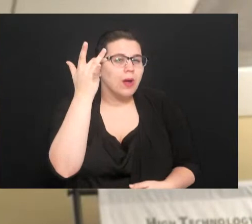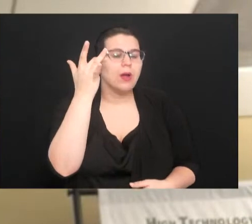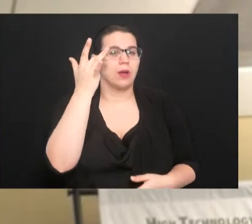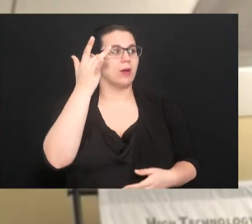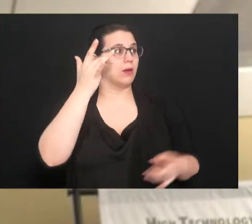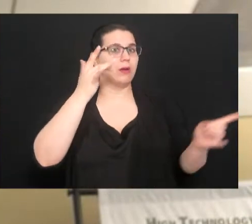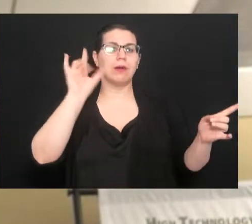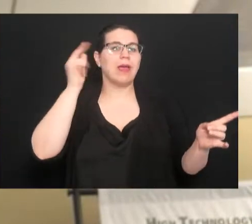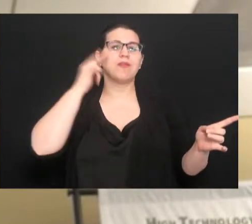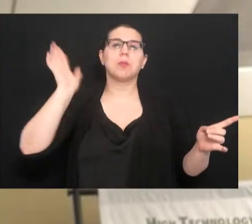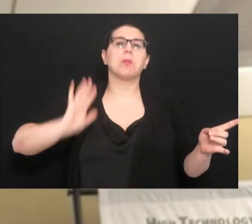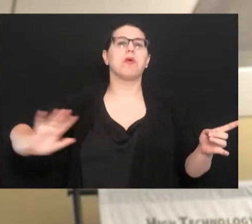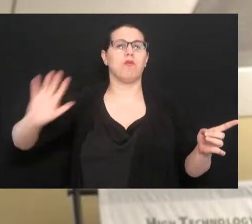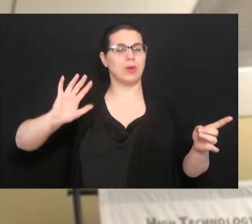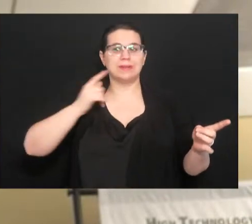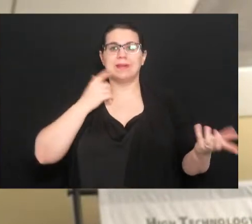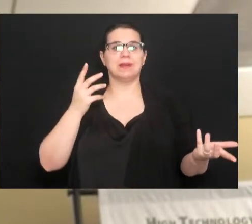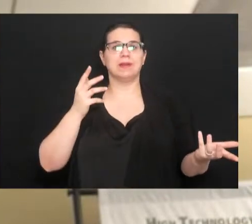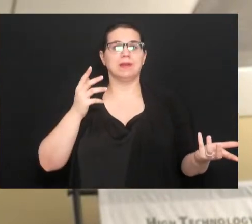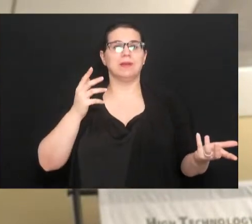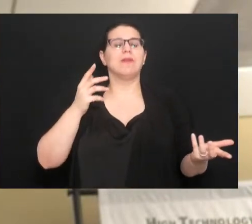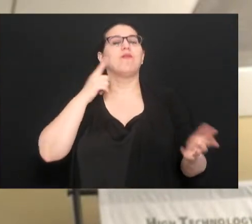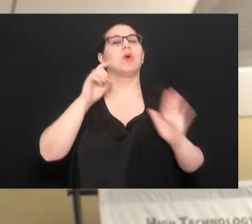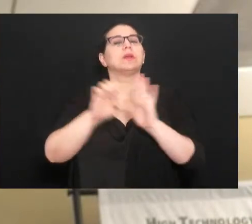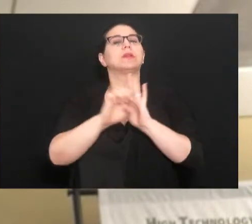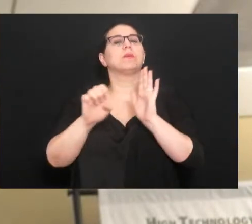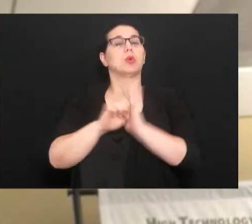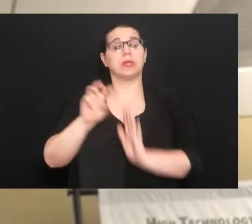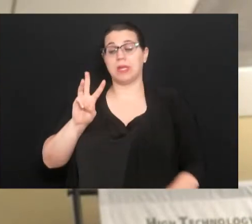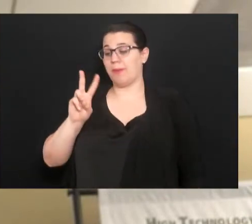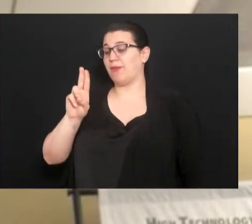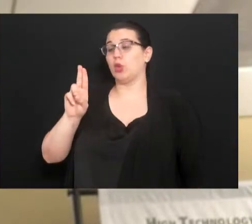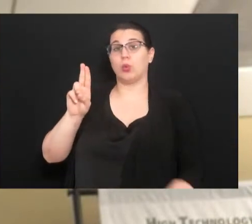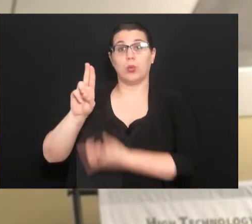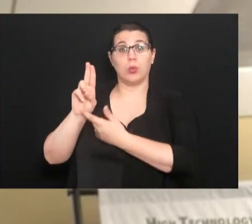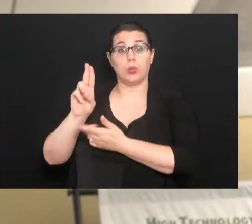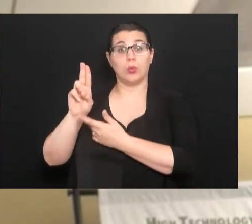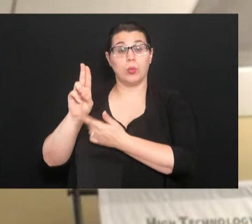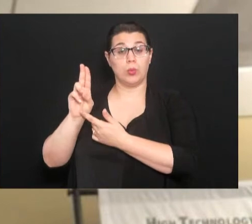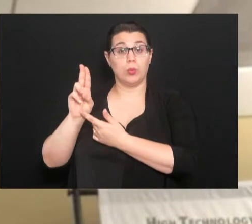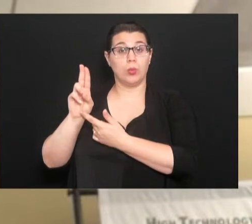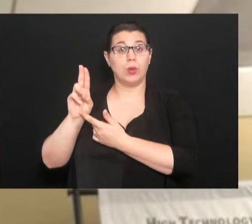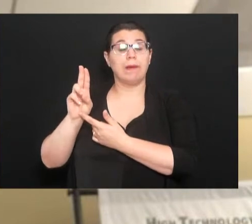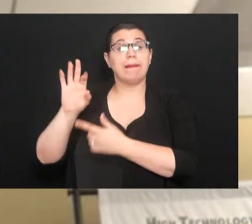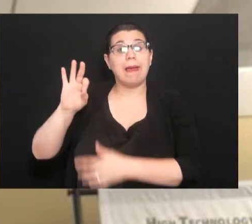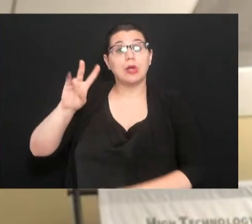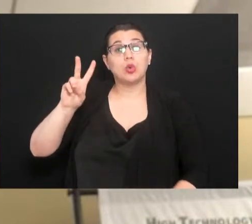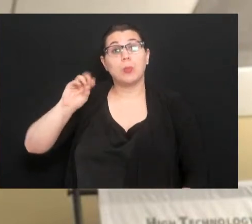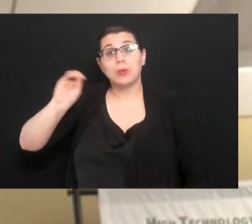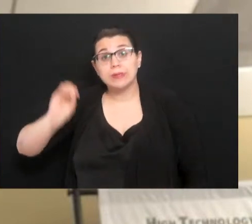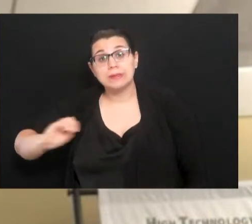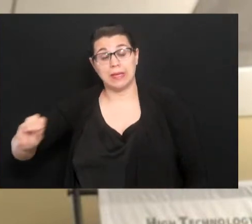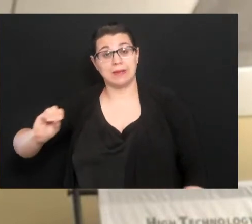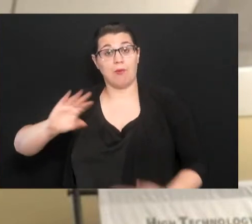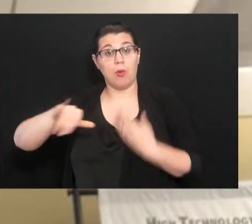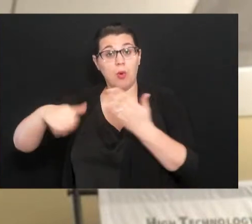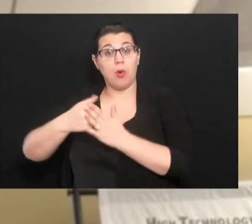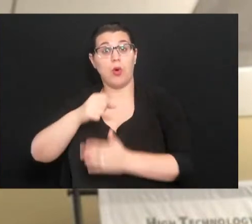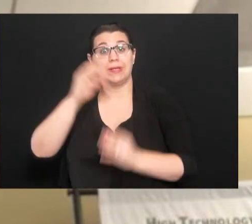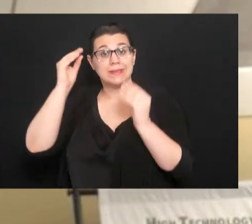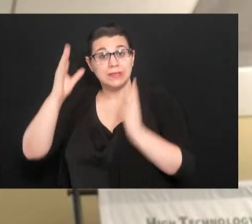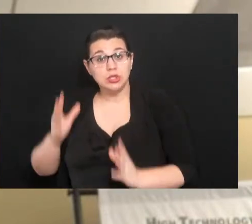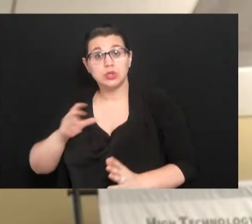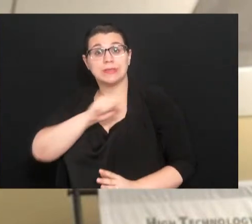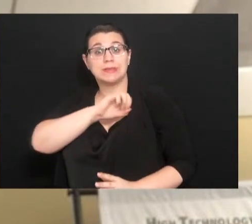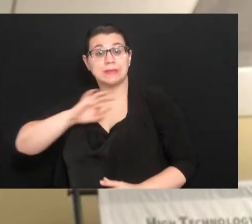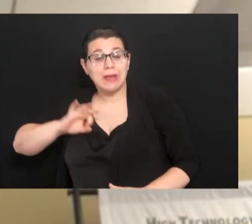the example at West Virginia University, 92% of the faculty and 81% of the